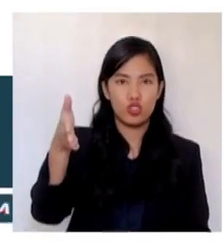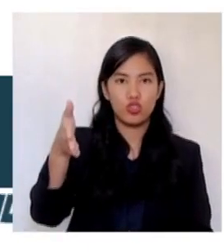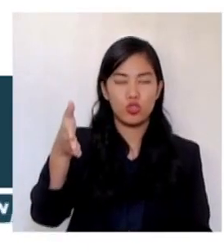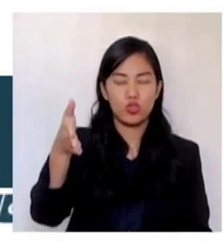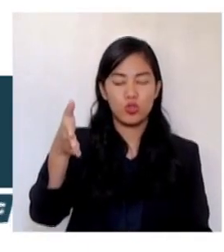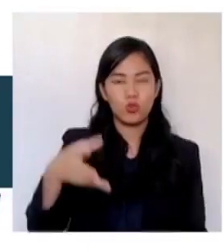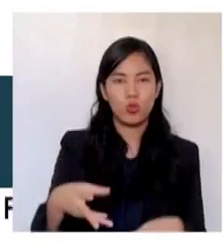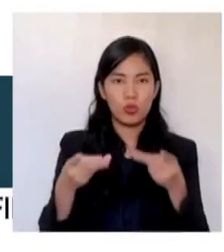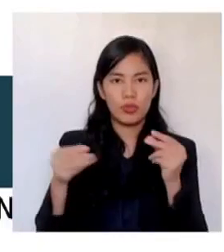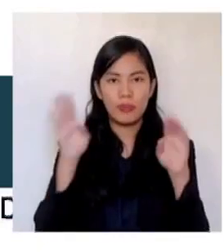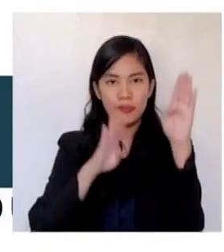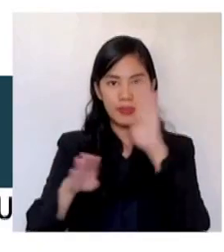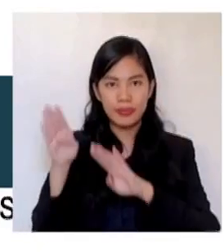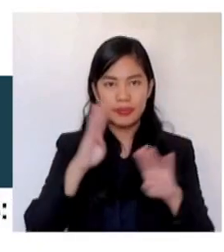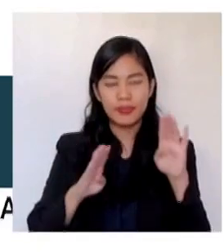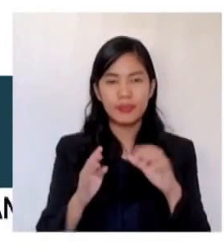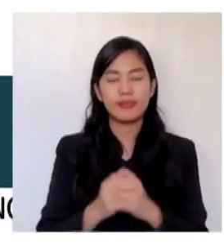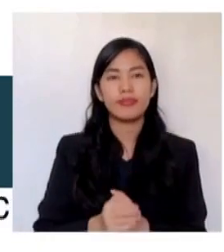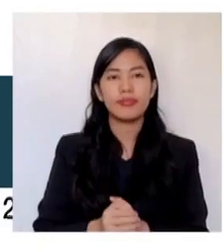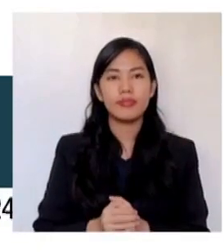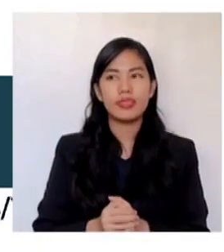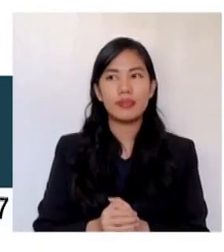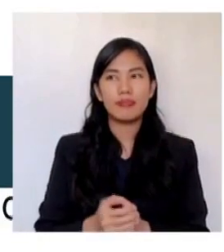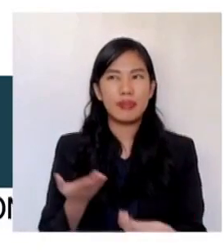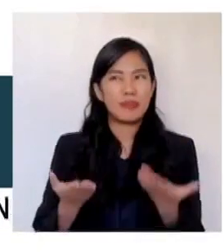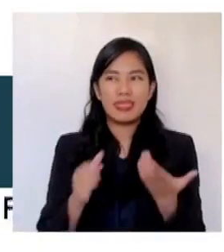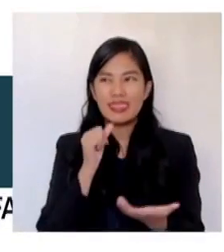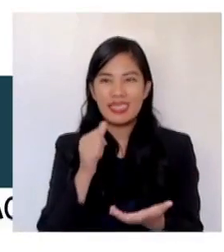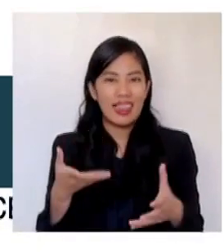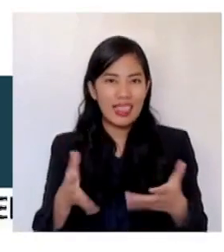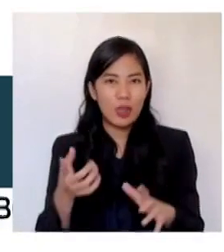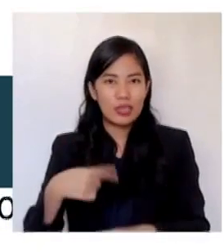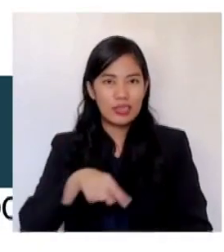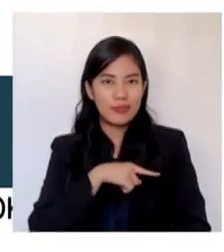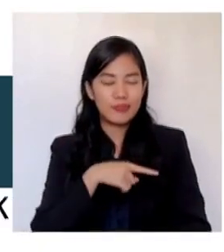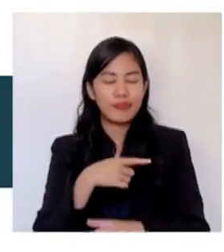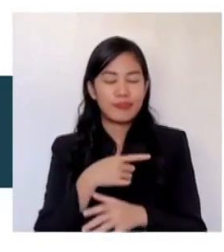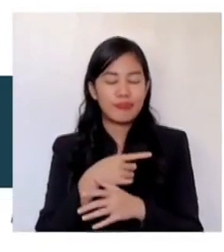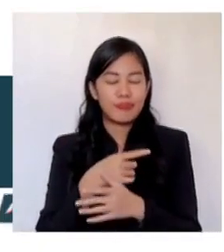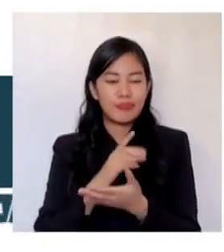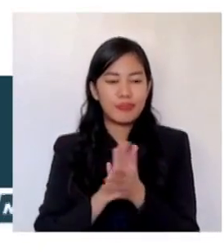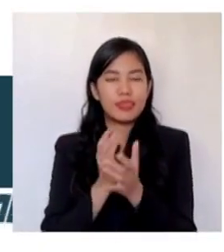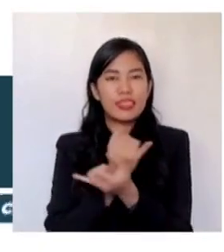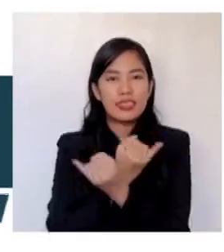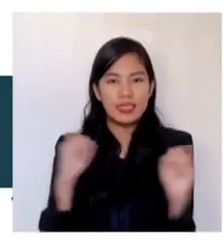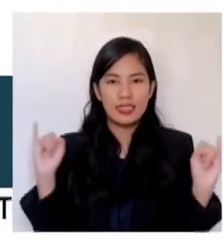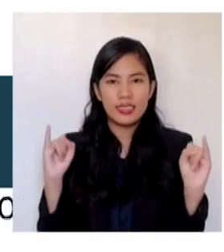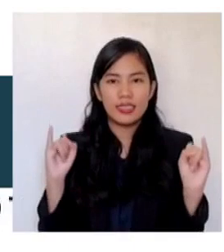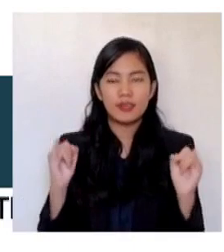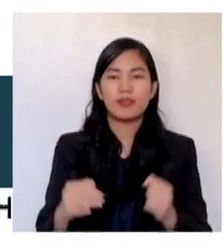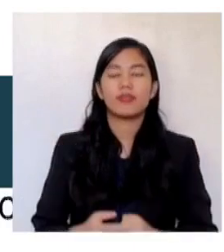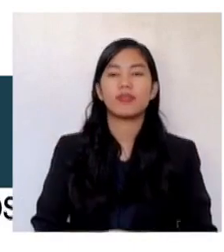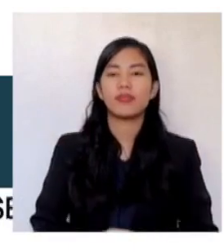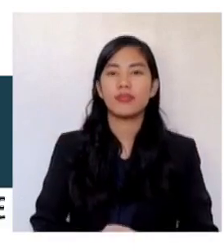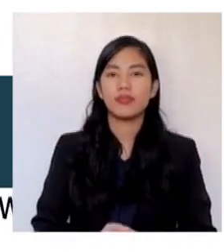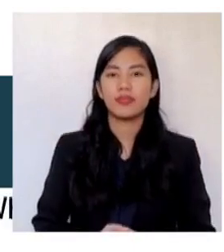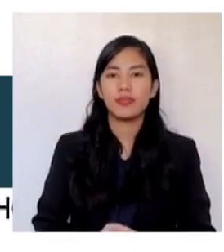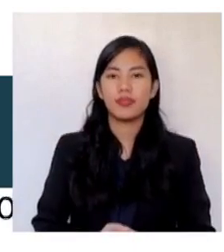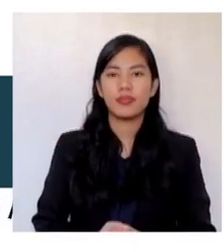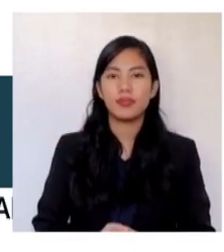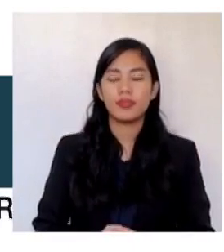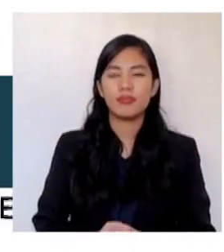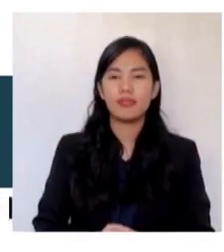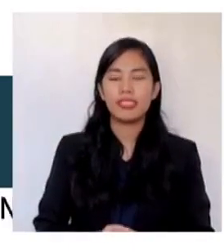not allow us to be really independent as we would like to claim it. Masyadong kwan eh, no? The approach has always